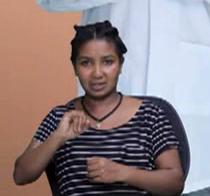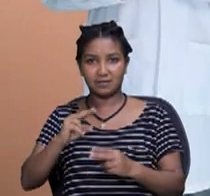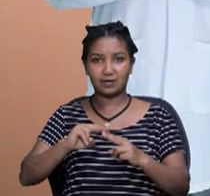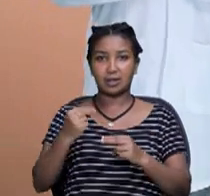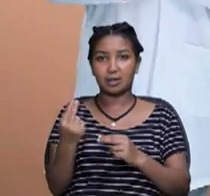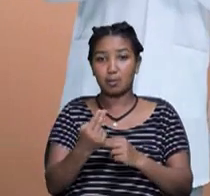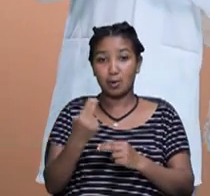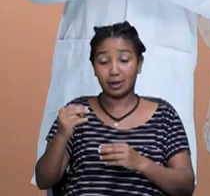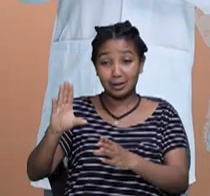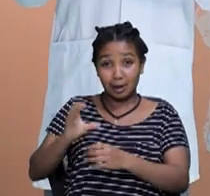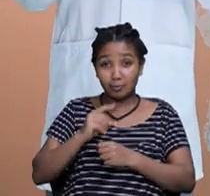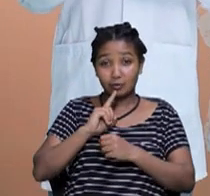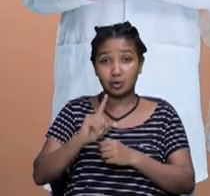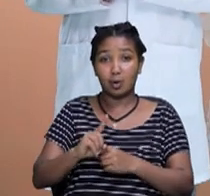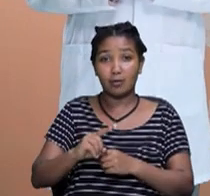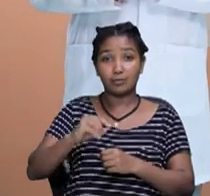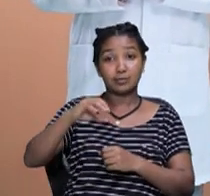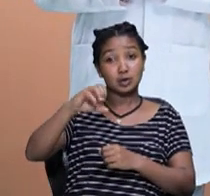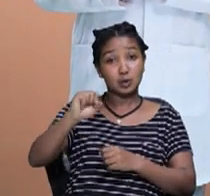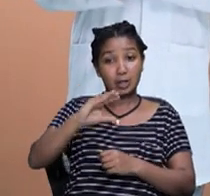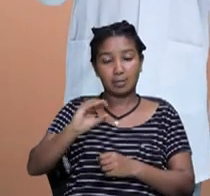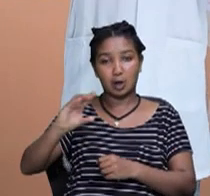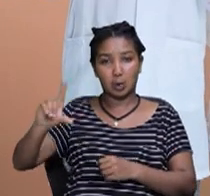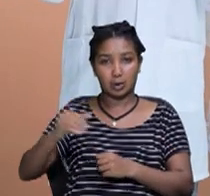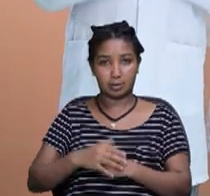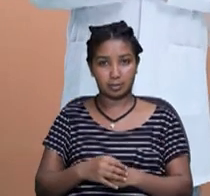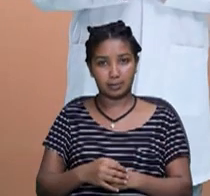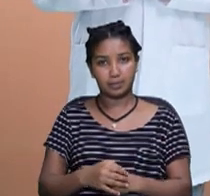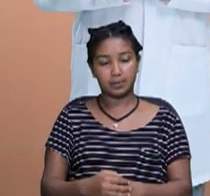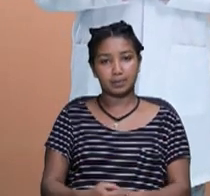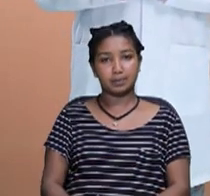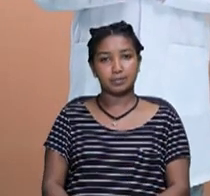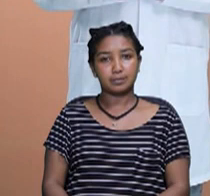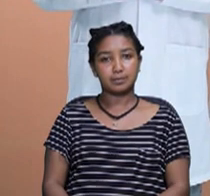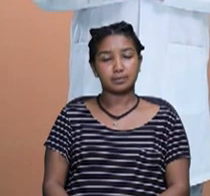important reabsorption of sodium and chlorine by kidney tubules.